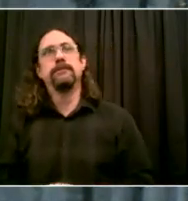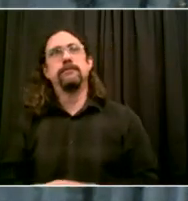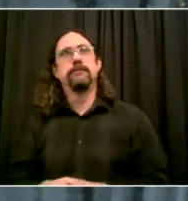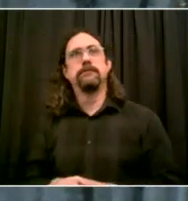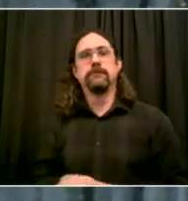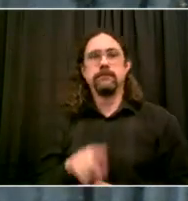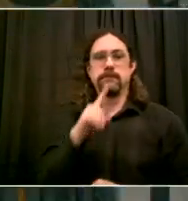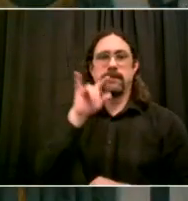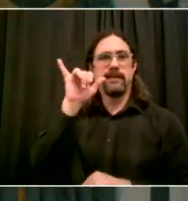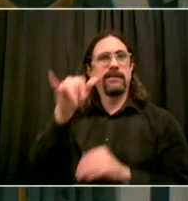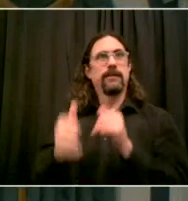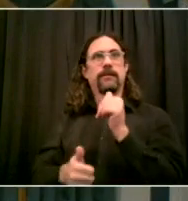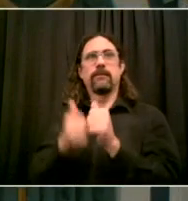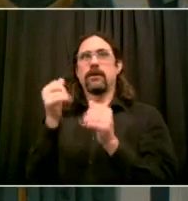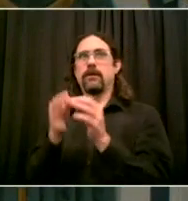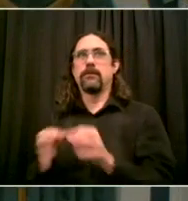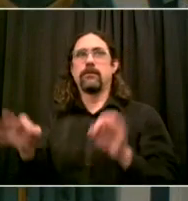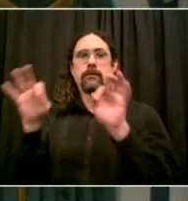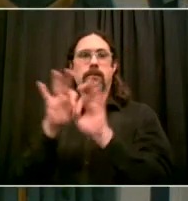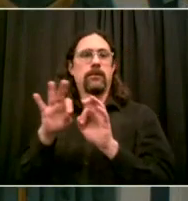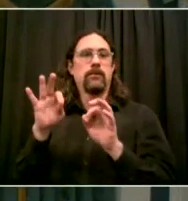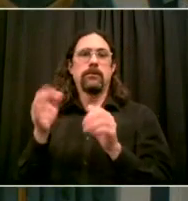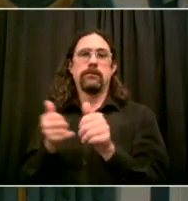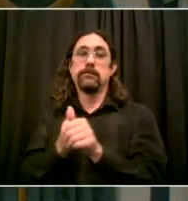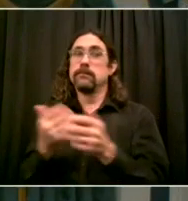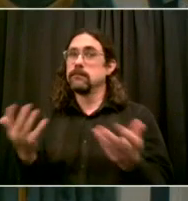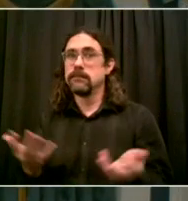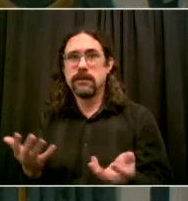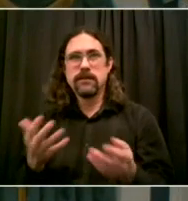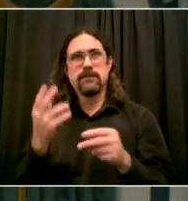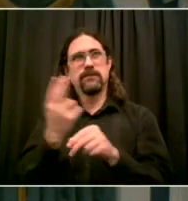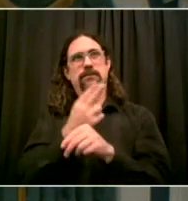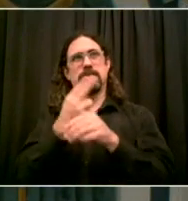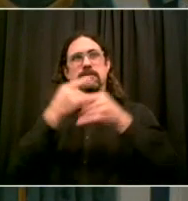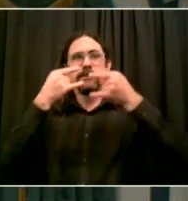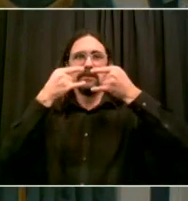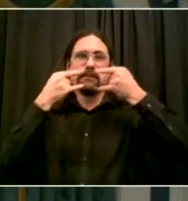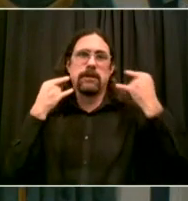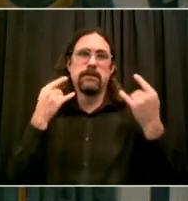data in totality. Thank you. Next is Nolan from the New York Post.